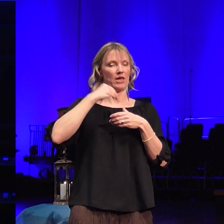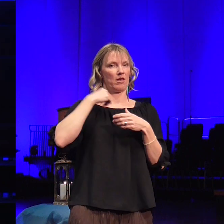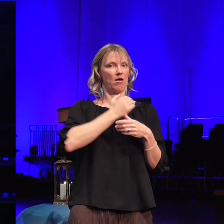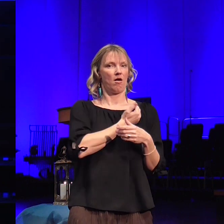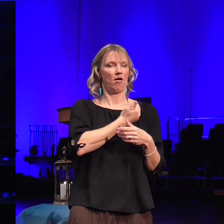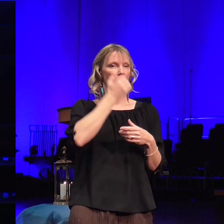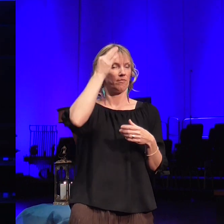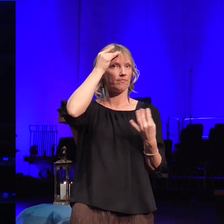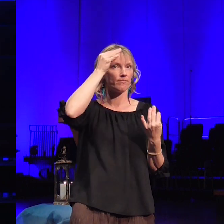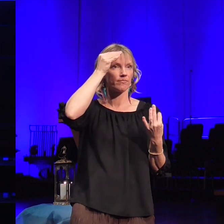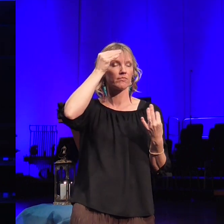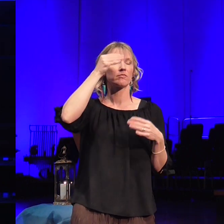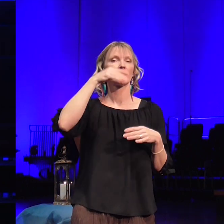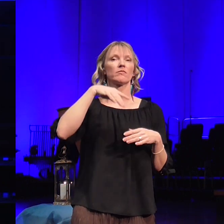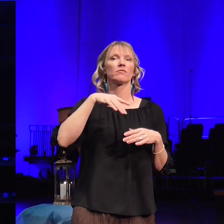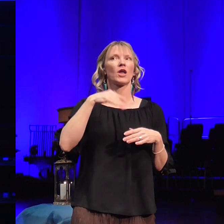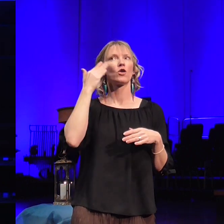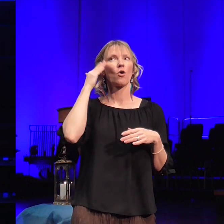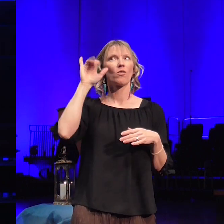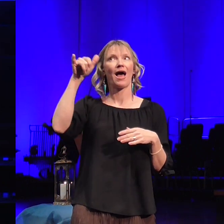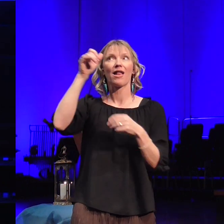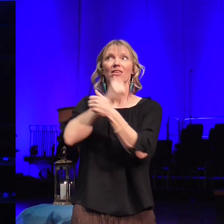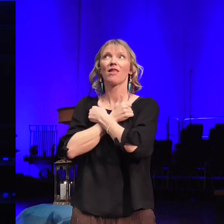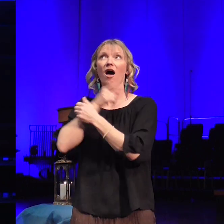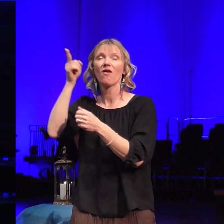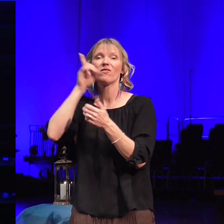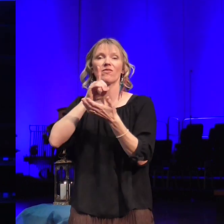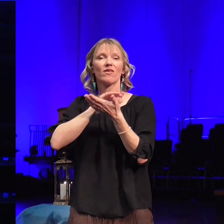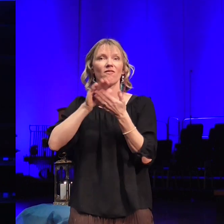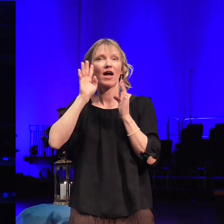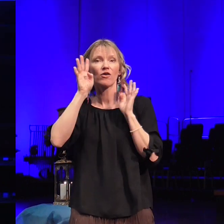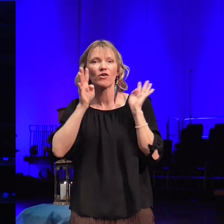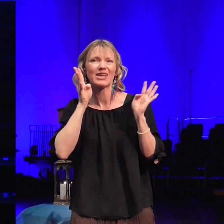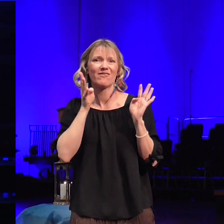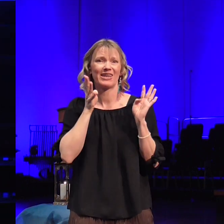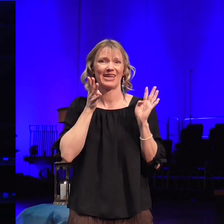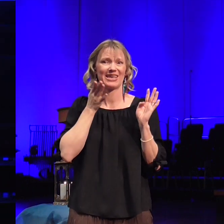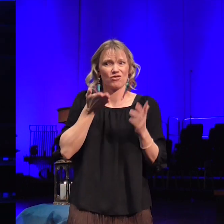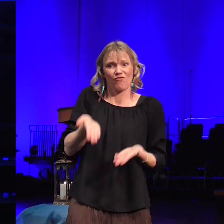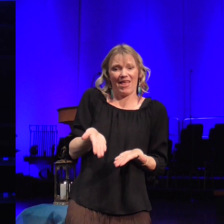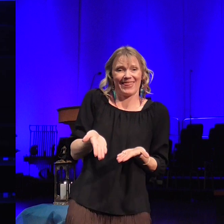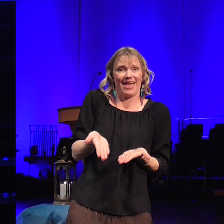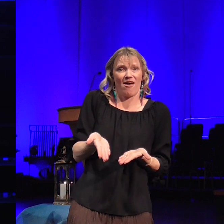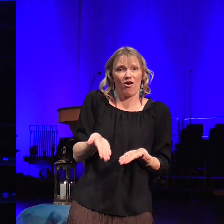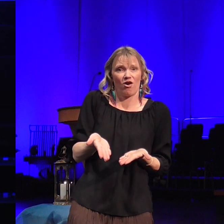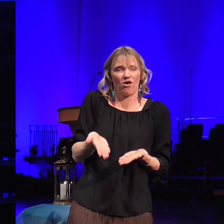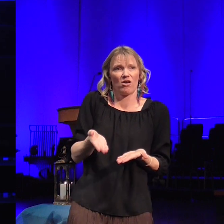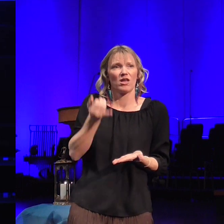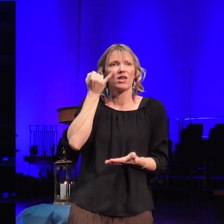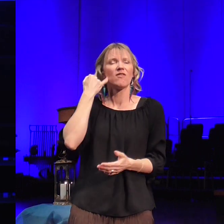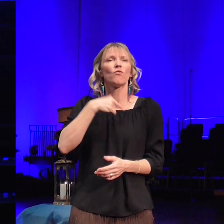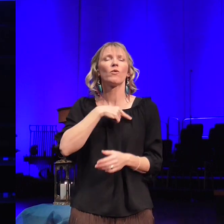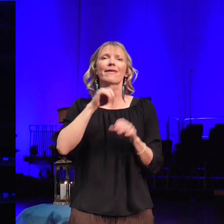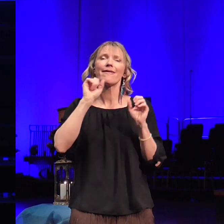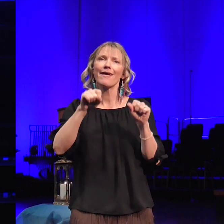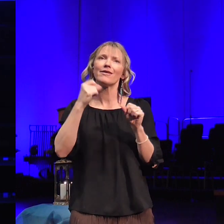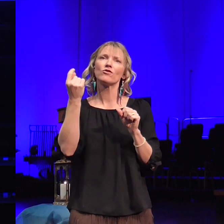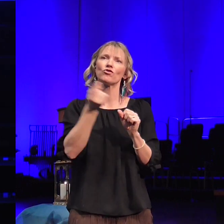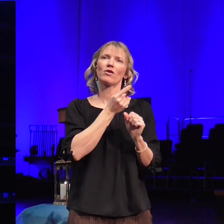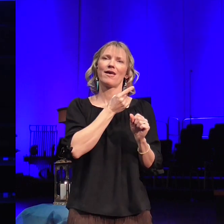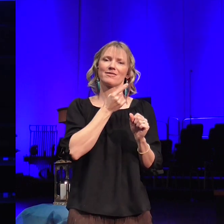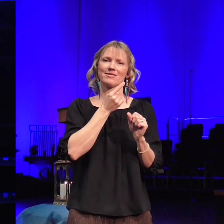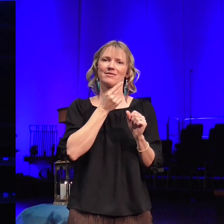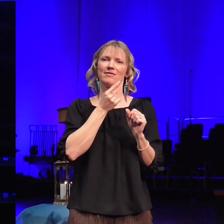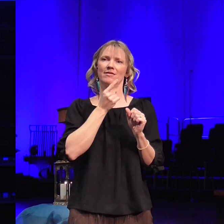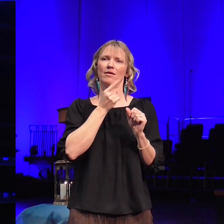To know that that love, that divine creativity is right there if we can only answer that call